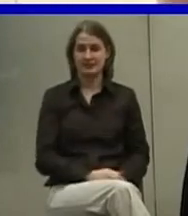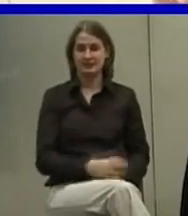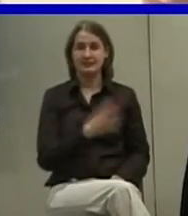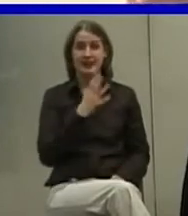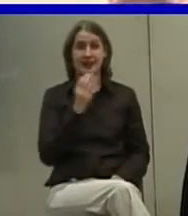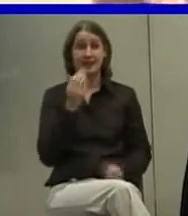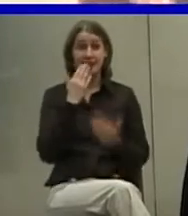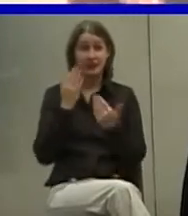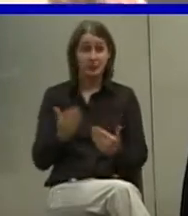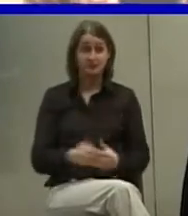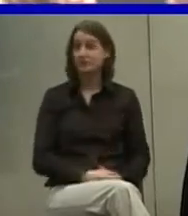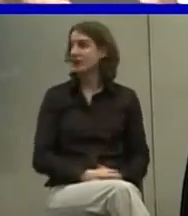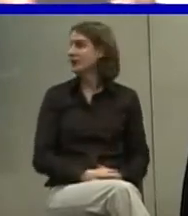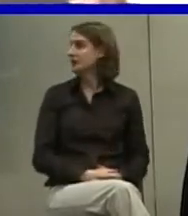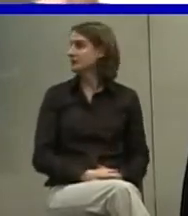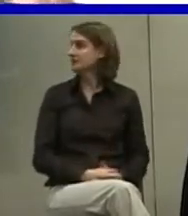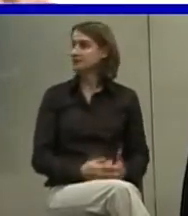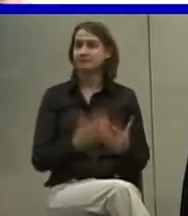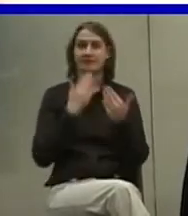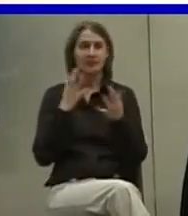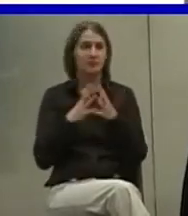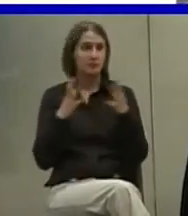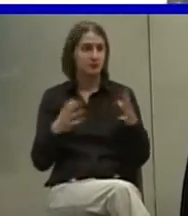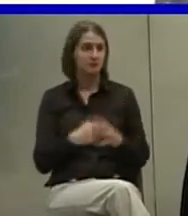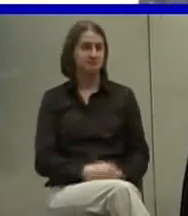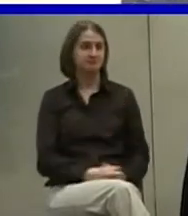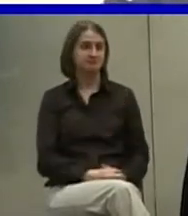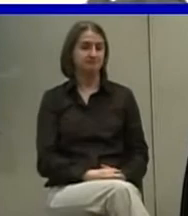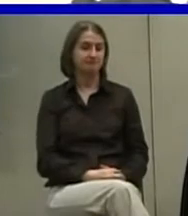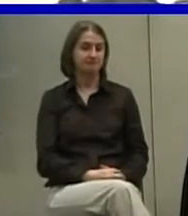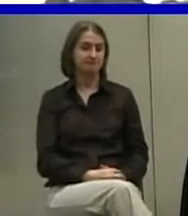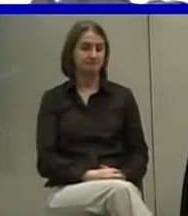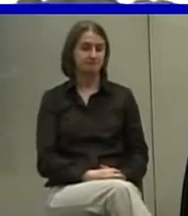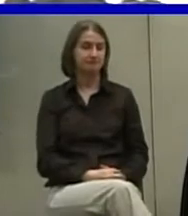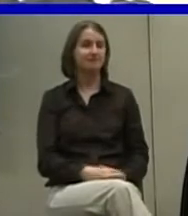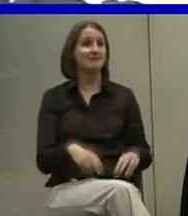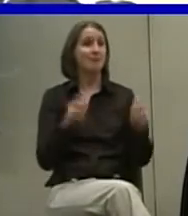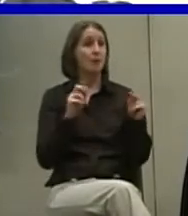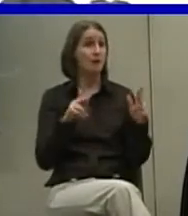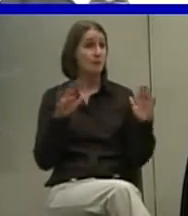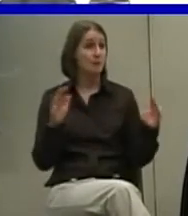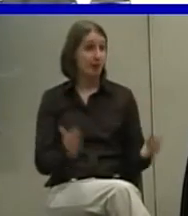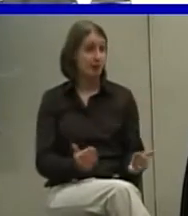thank you. Thank you very much for joining us. Okay, welcome.